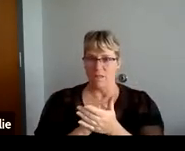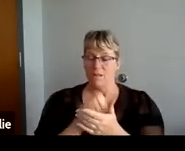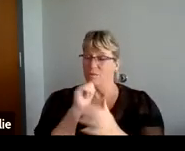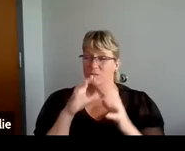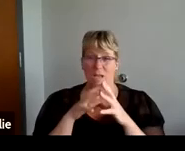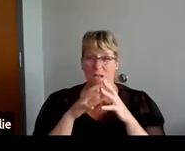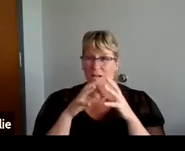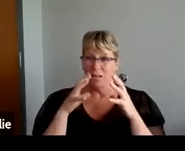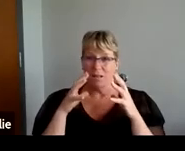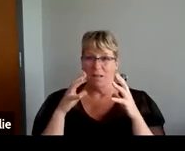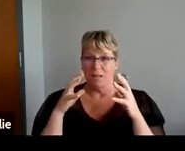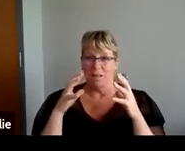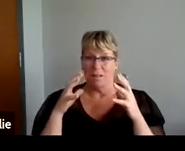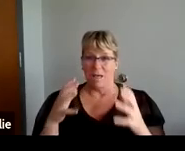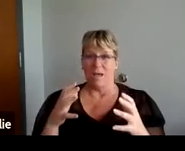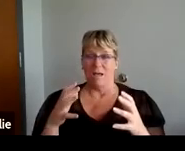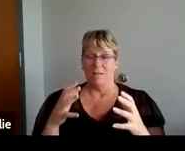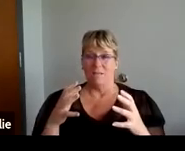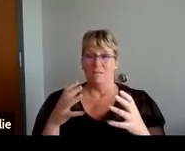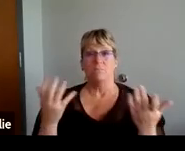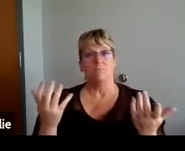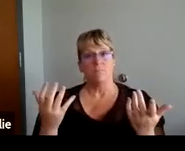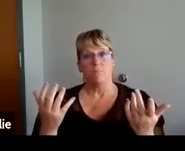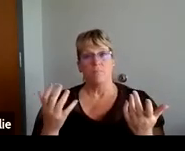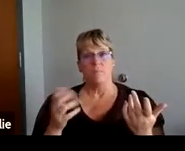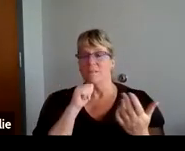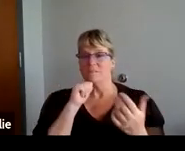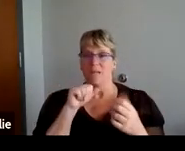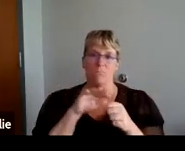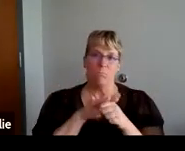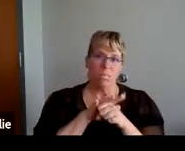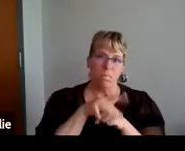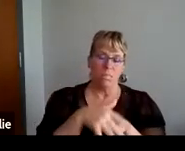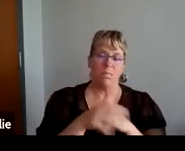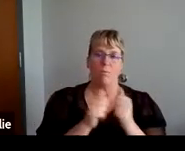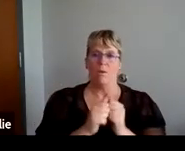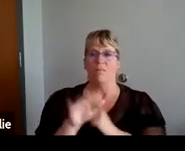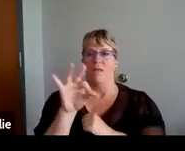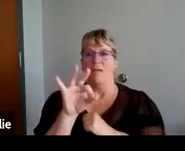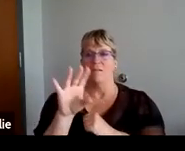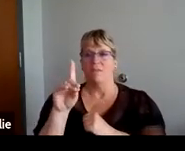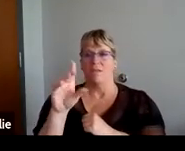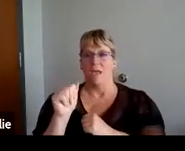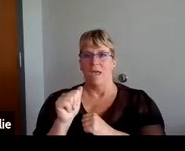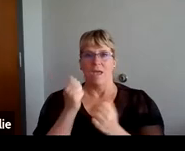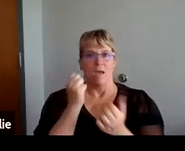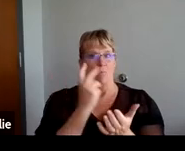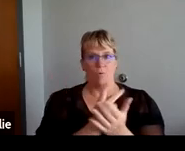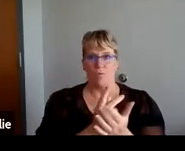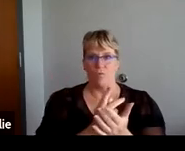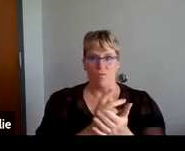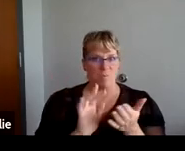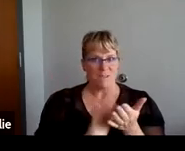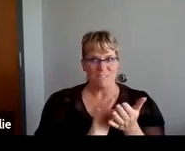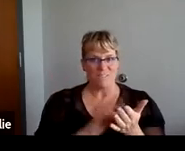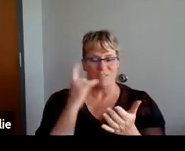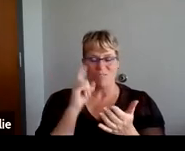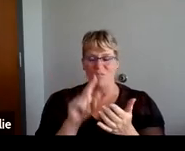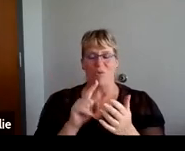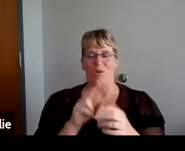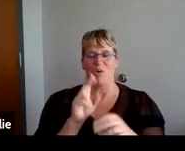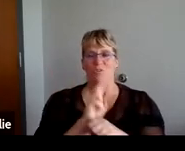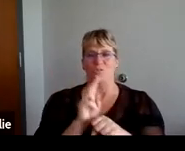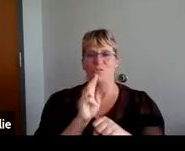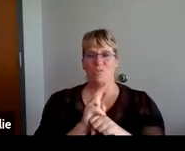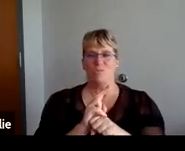whole, there's definitely not a plethora of FDA approved pharmacologic agents for various substance use disorders.